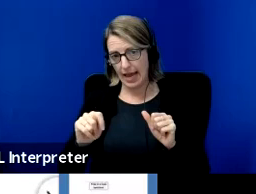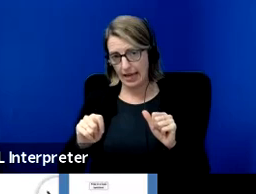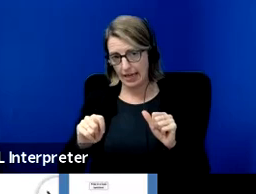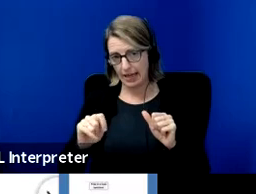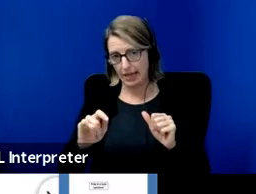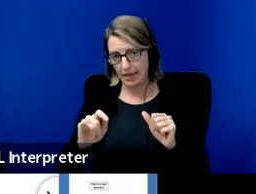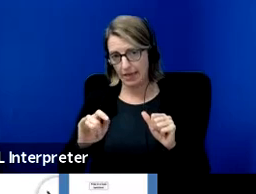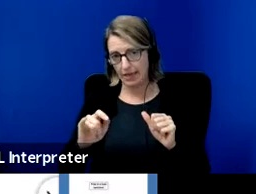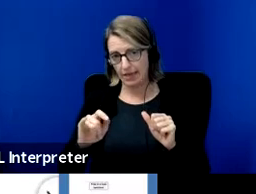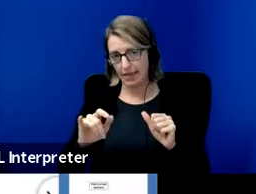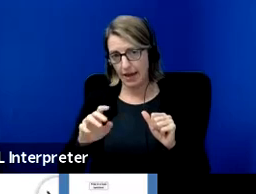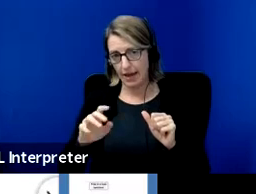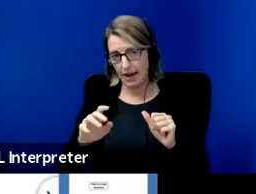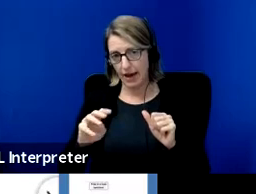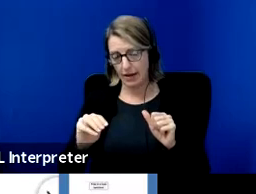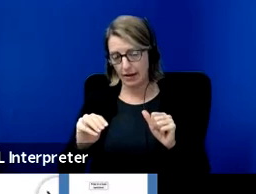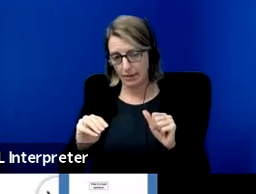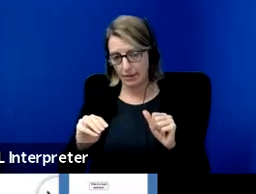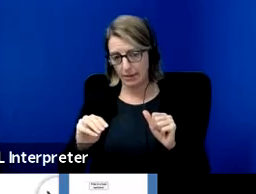They can then click in it and they can type.